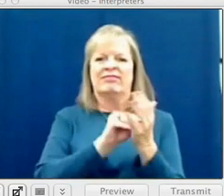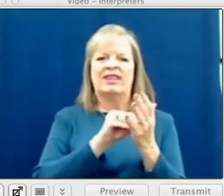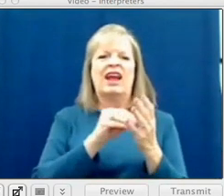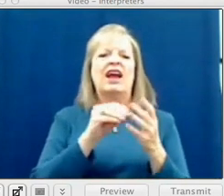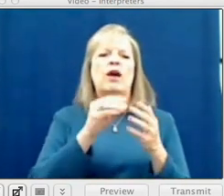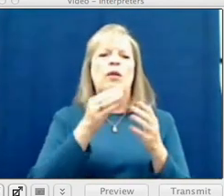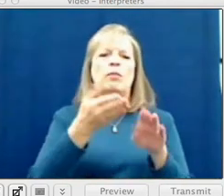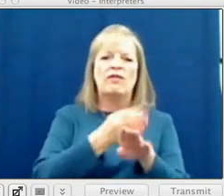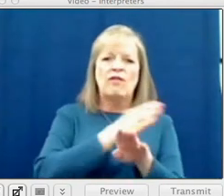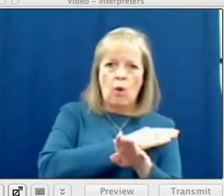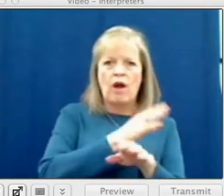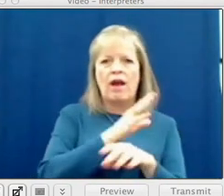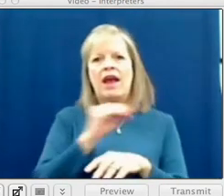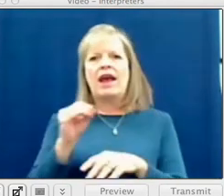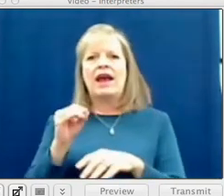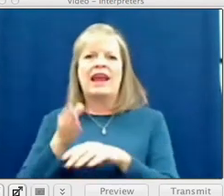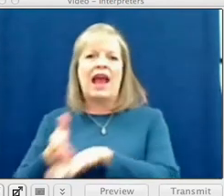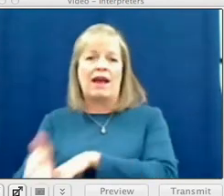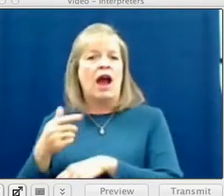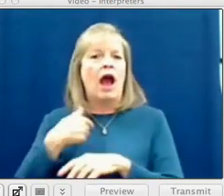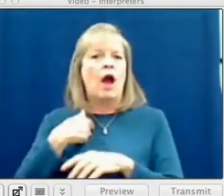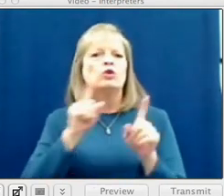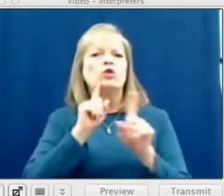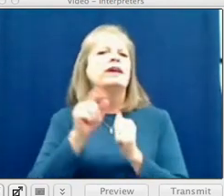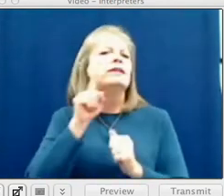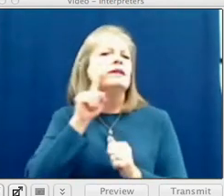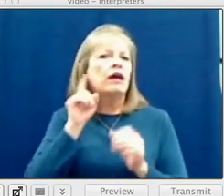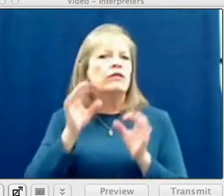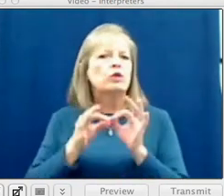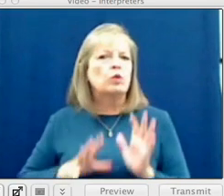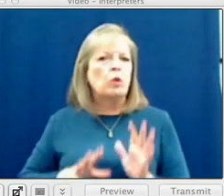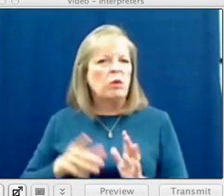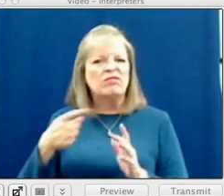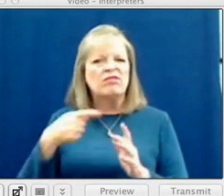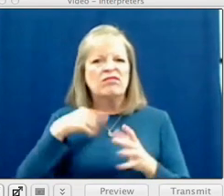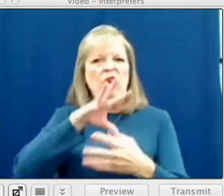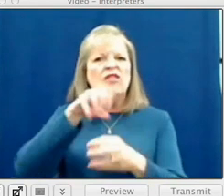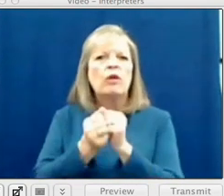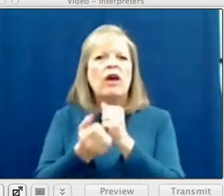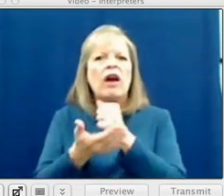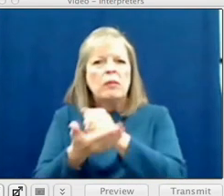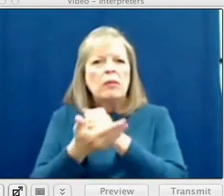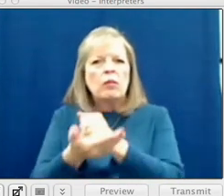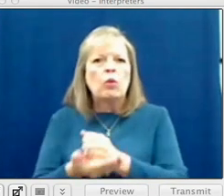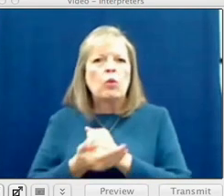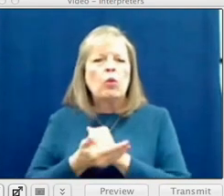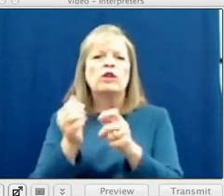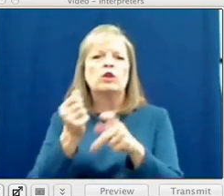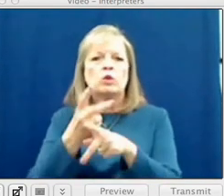deaf interpreter supervision group, I asked this deaf interpreter to please tell me about the case.